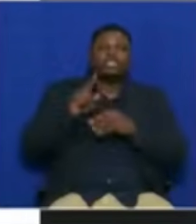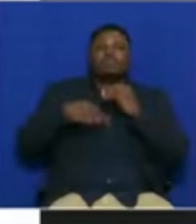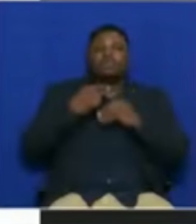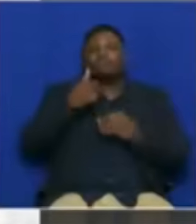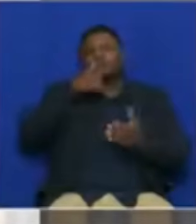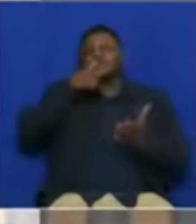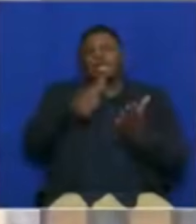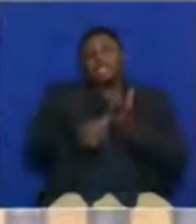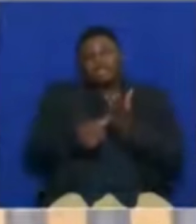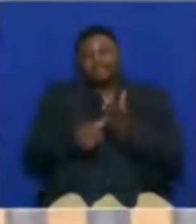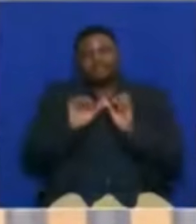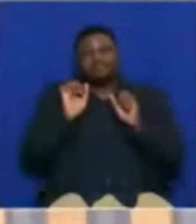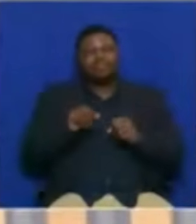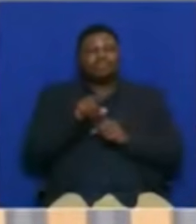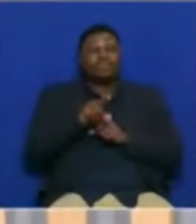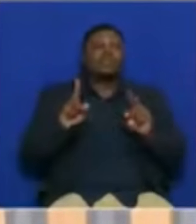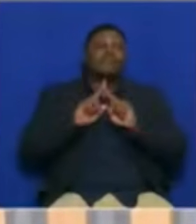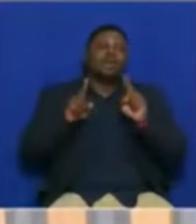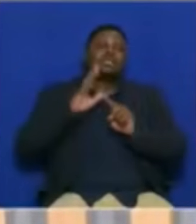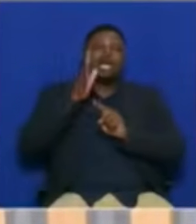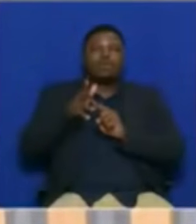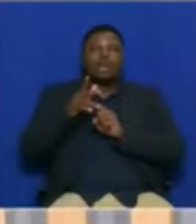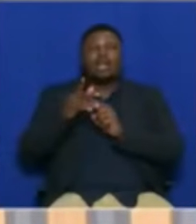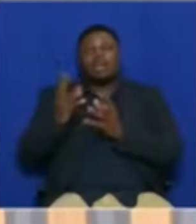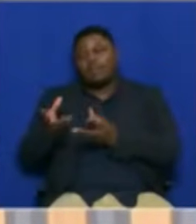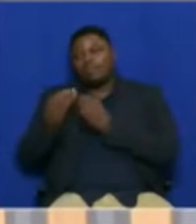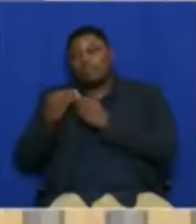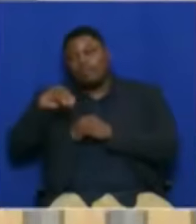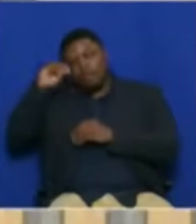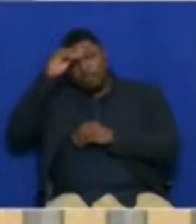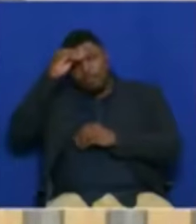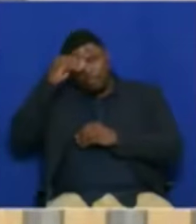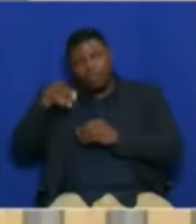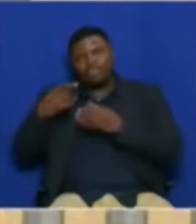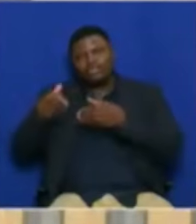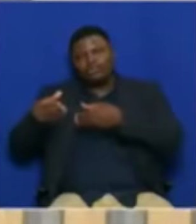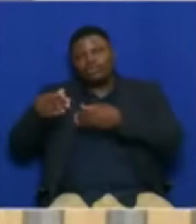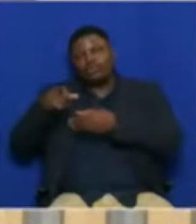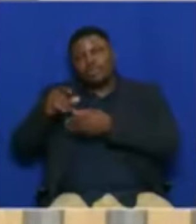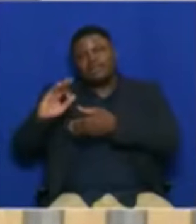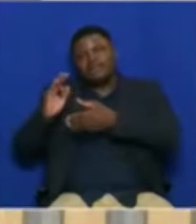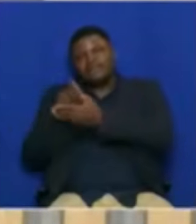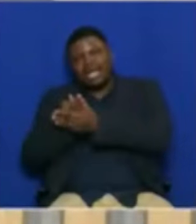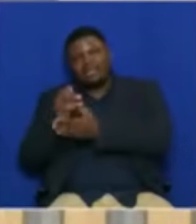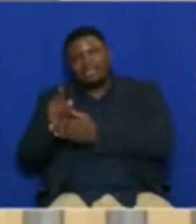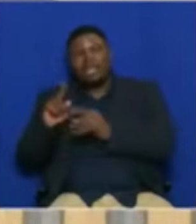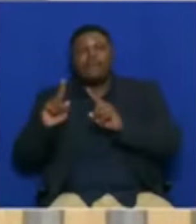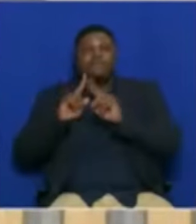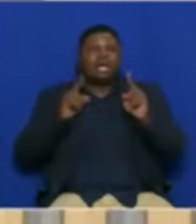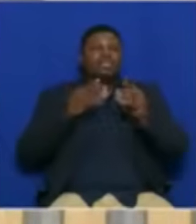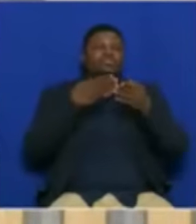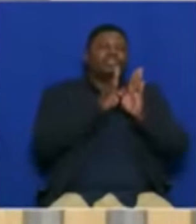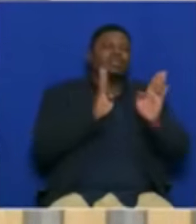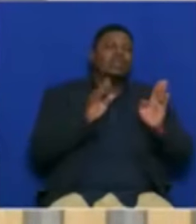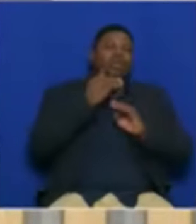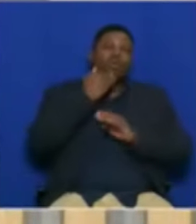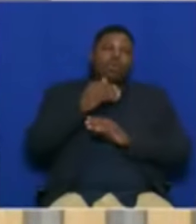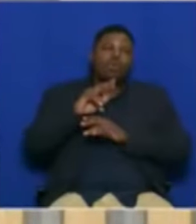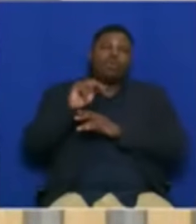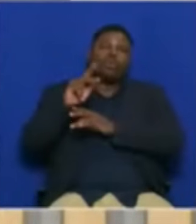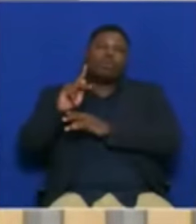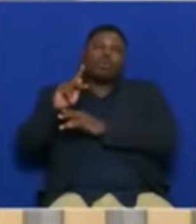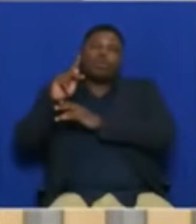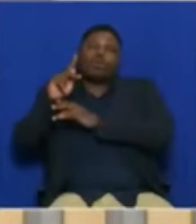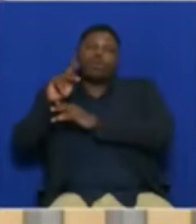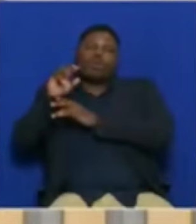of the other police documents that's in this file. I think maybe with General Nkua signed in some places, and then we can see.